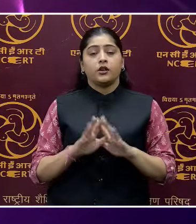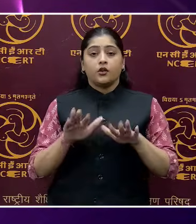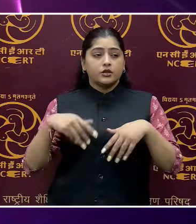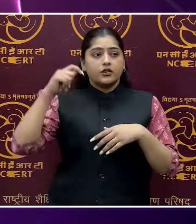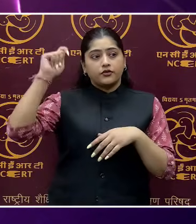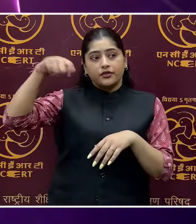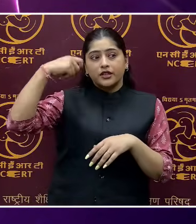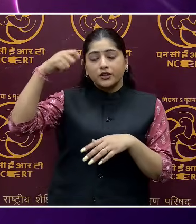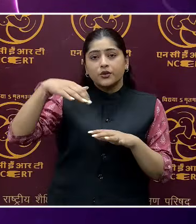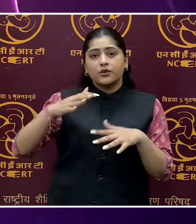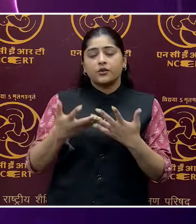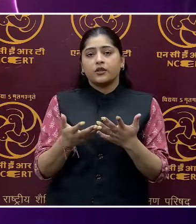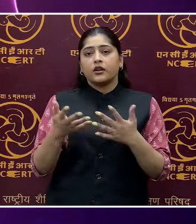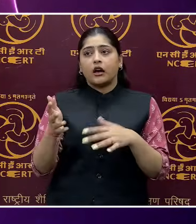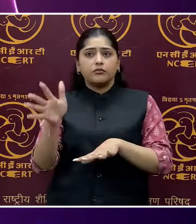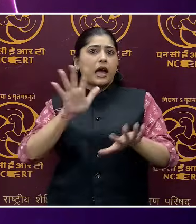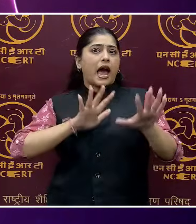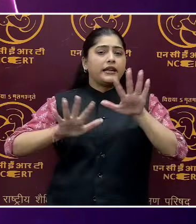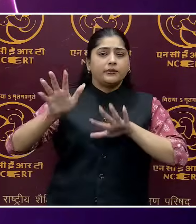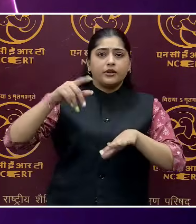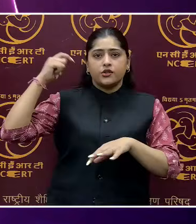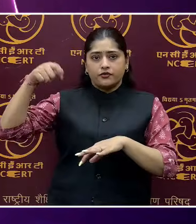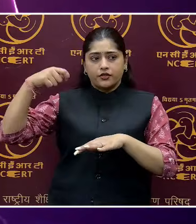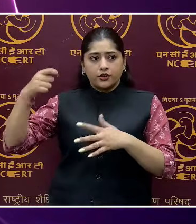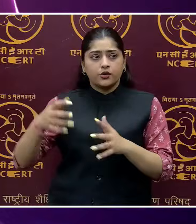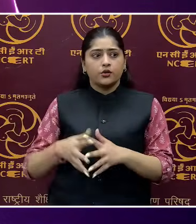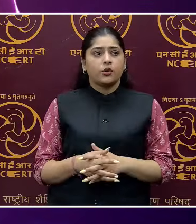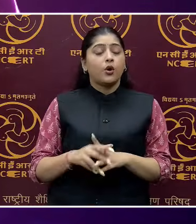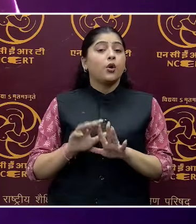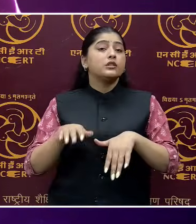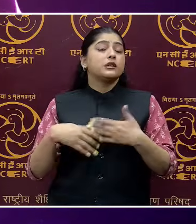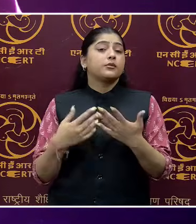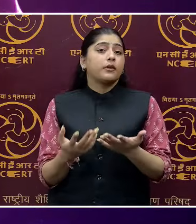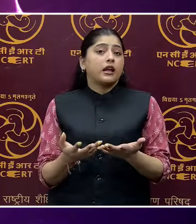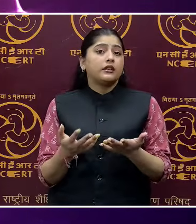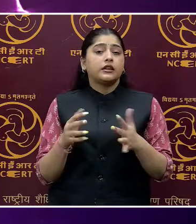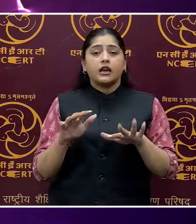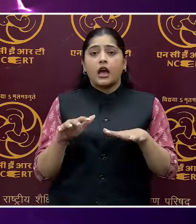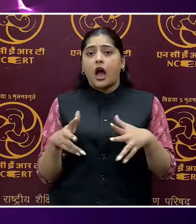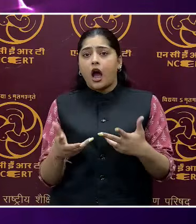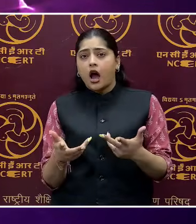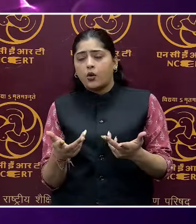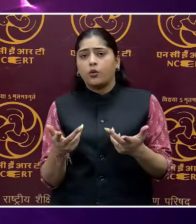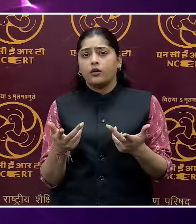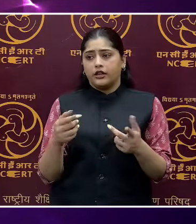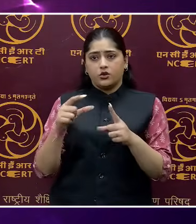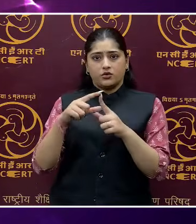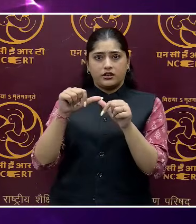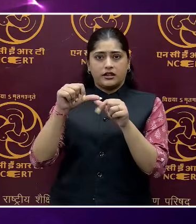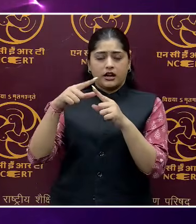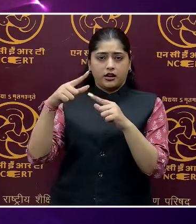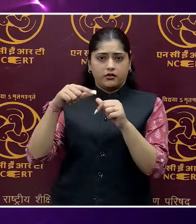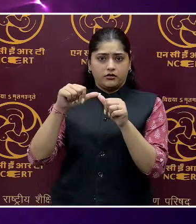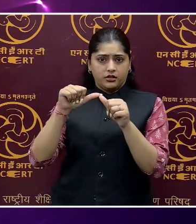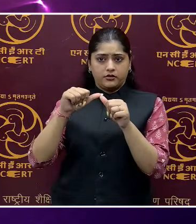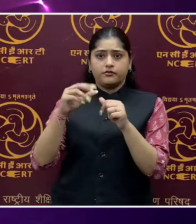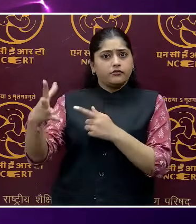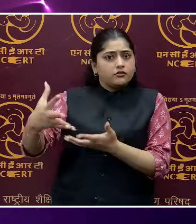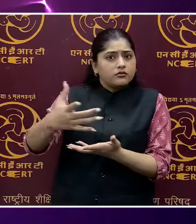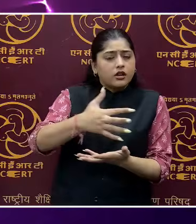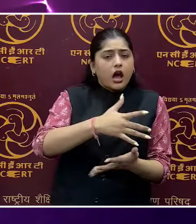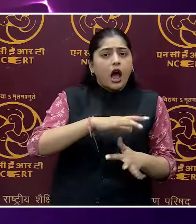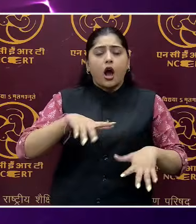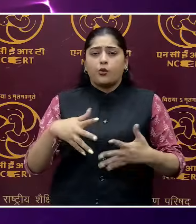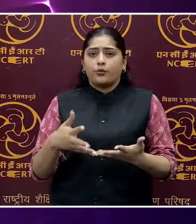video, animation and the resources file from where these data have been taken. And at the end, under